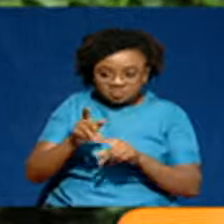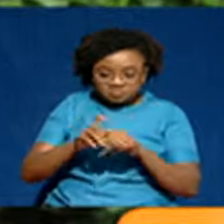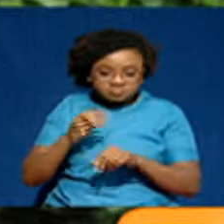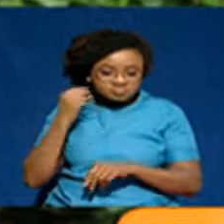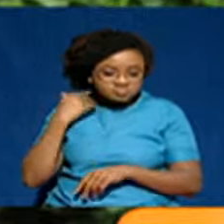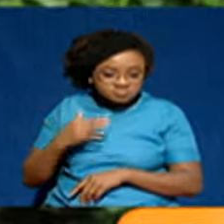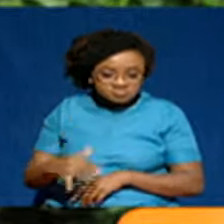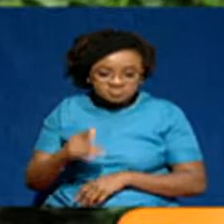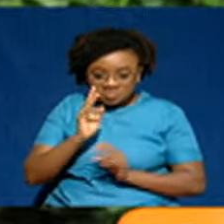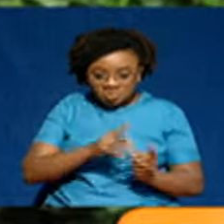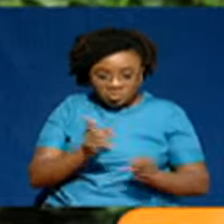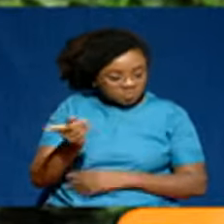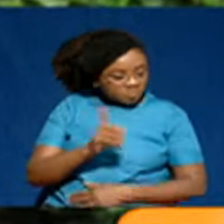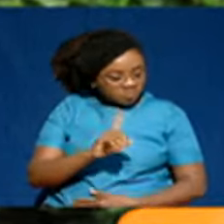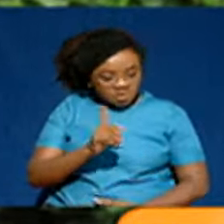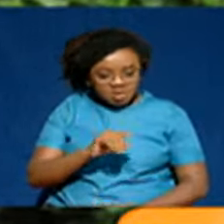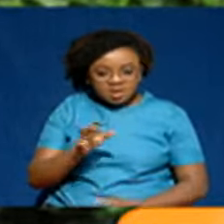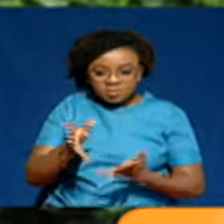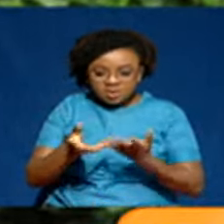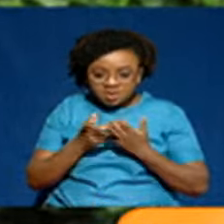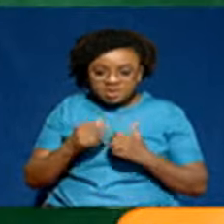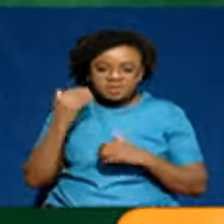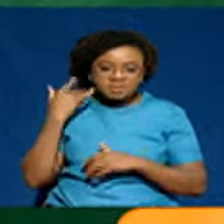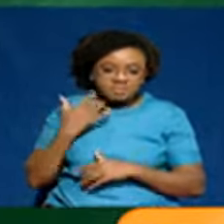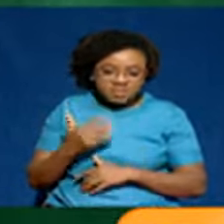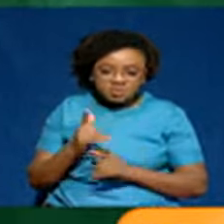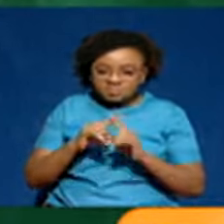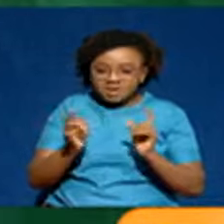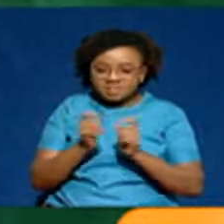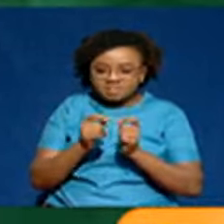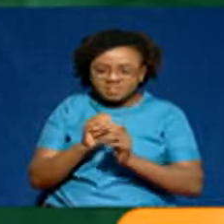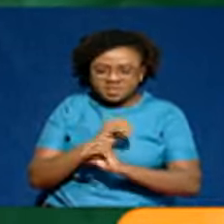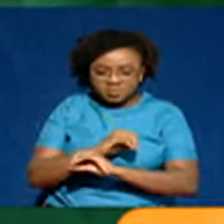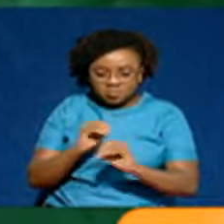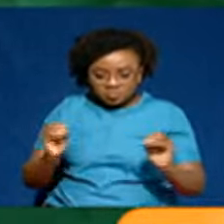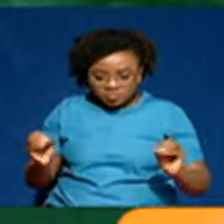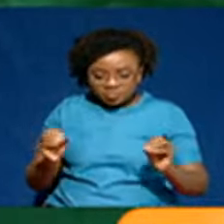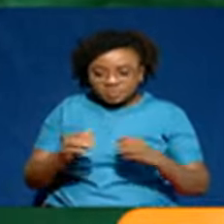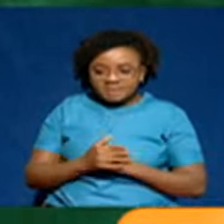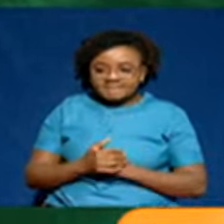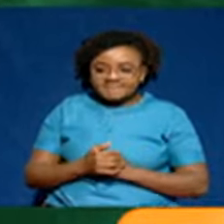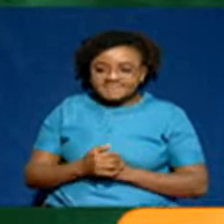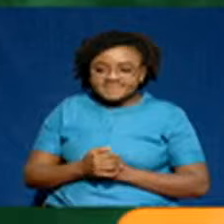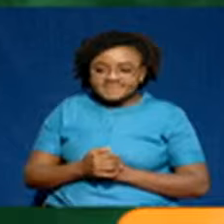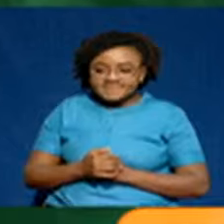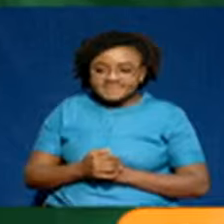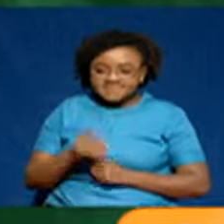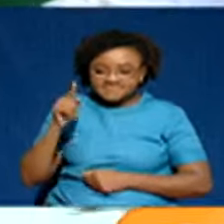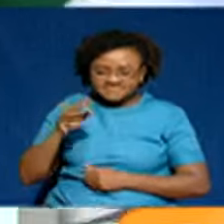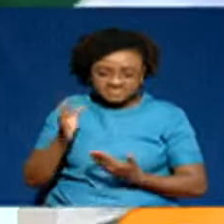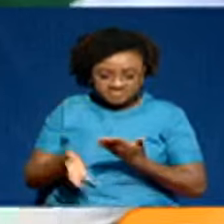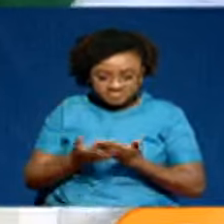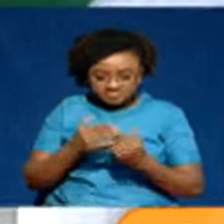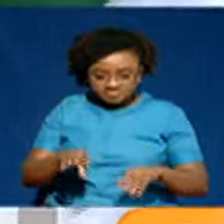periods. We should champion for pain-free periods. The goal of treatment is to alleviate symptoms,